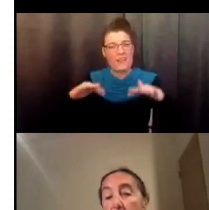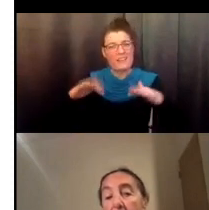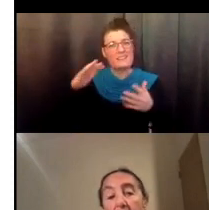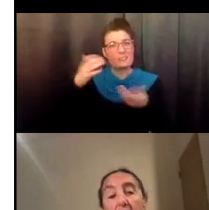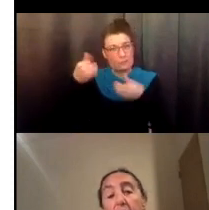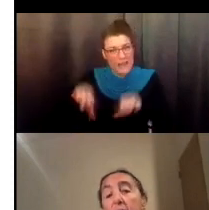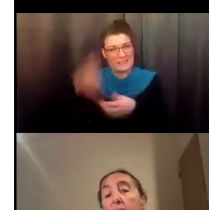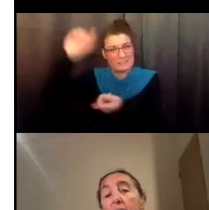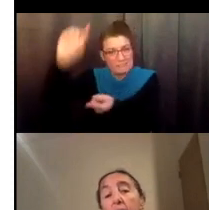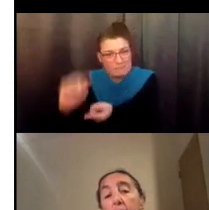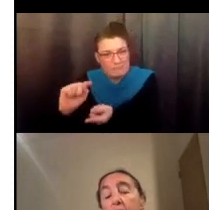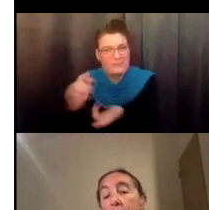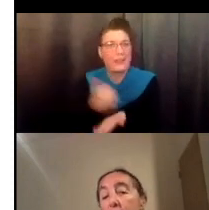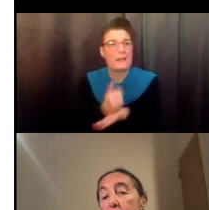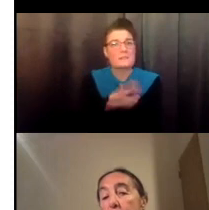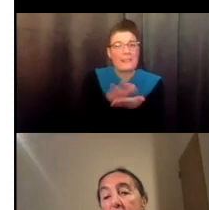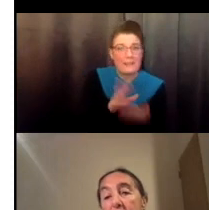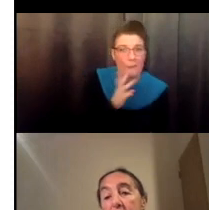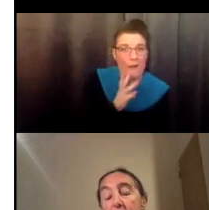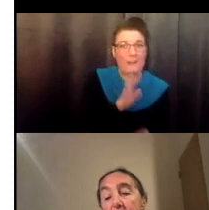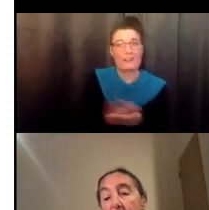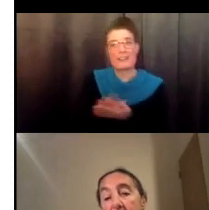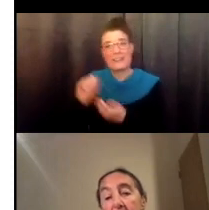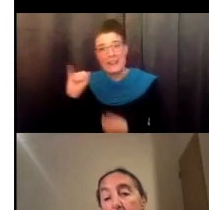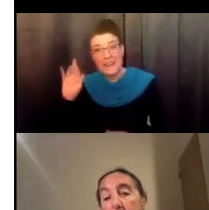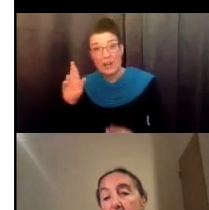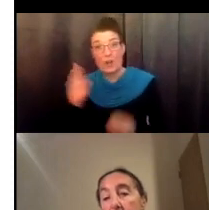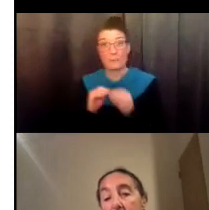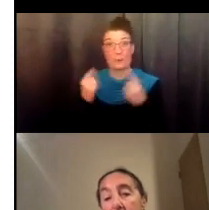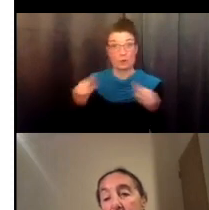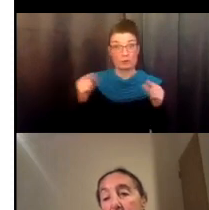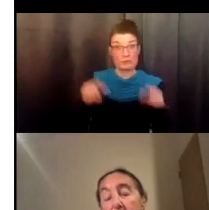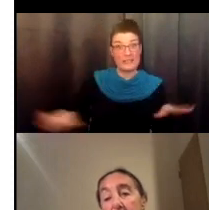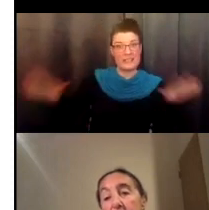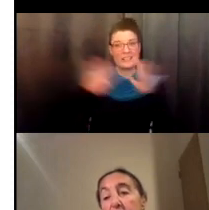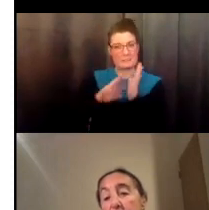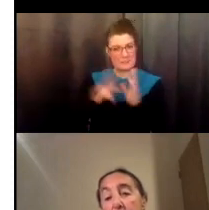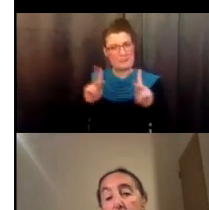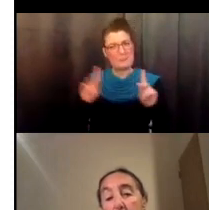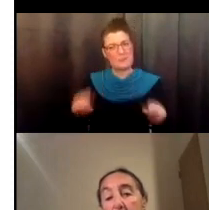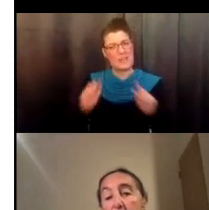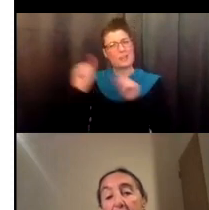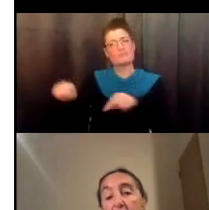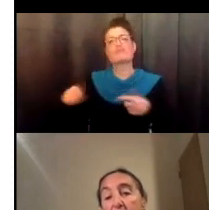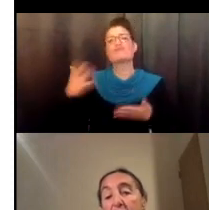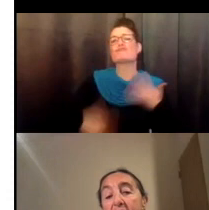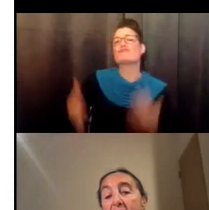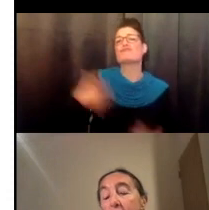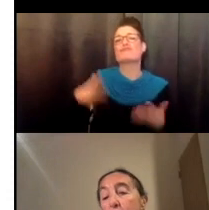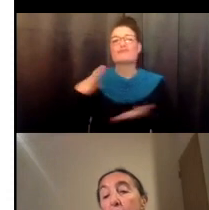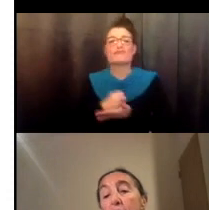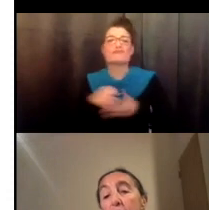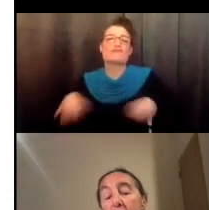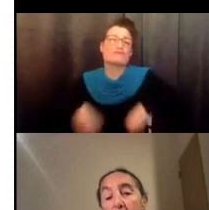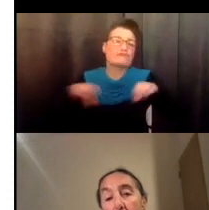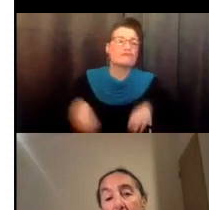clean our air. Greener spaces provide opportunities for physical activity and social interaction, and they're